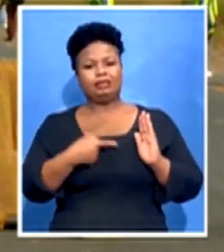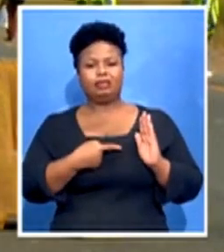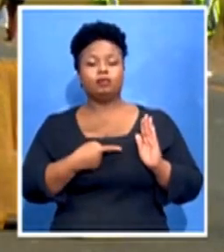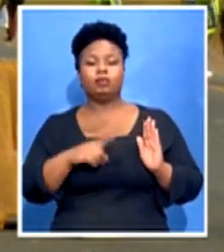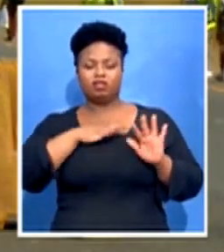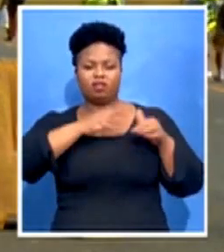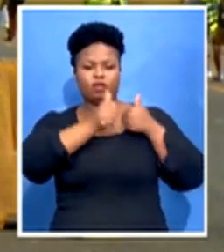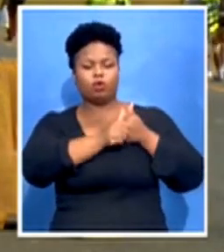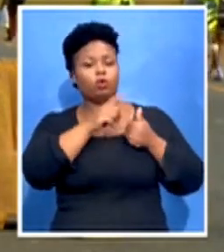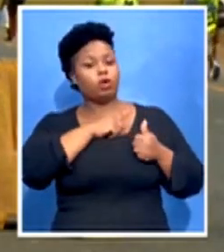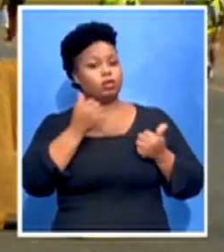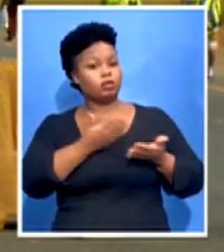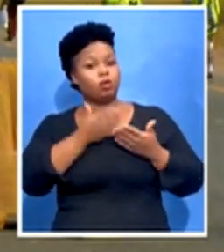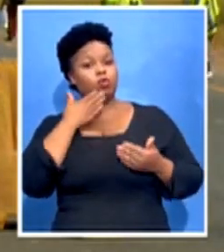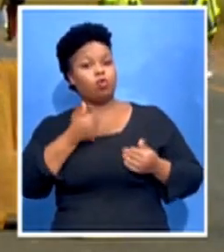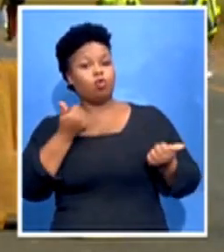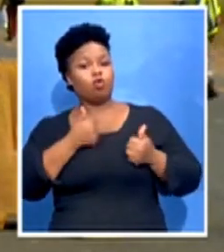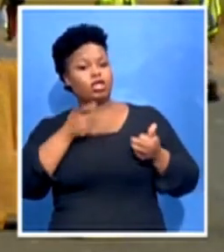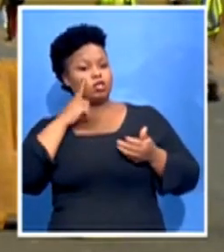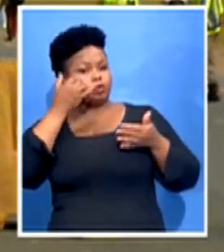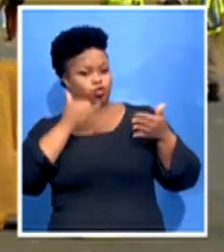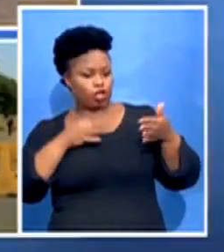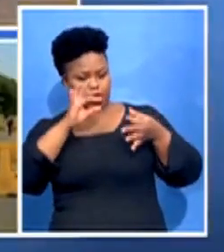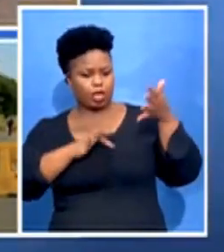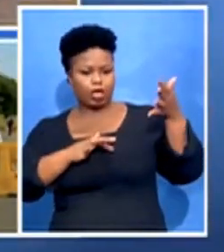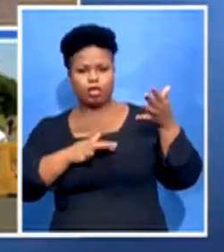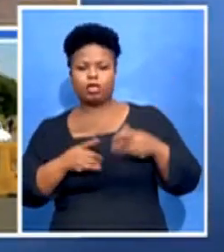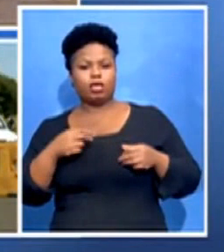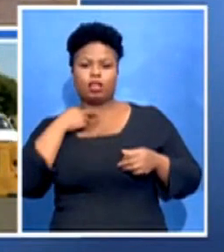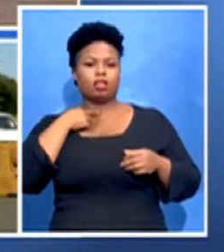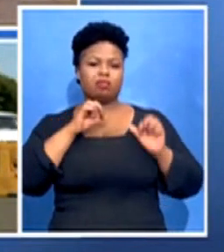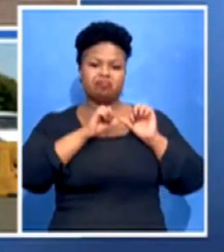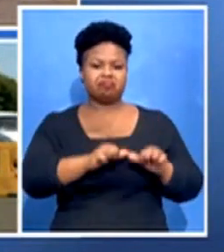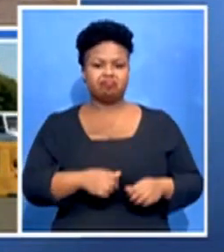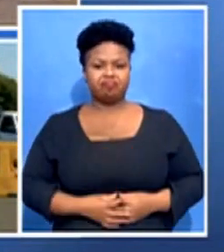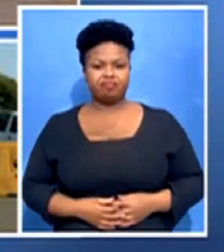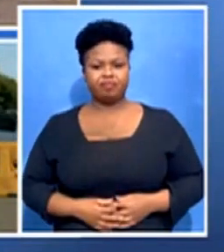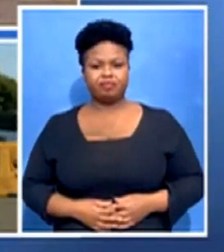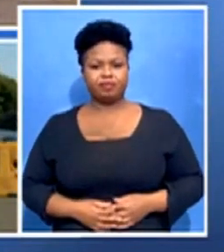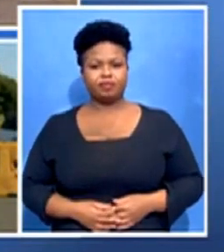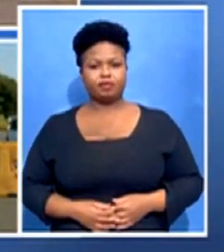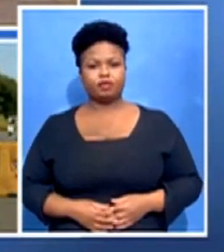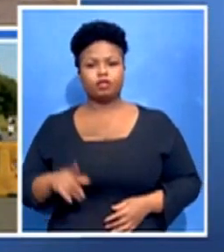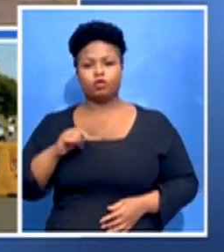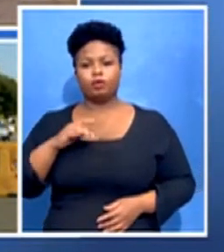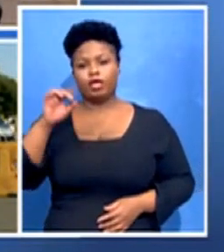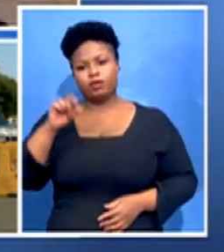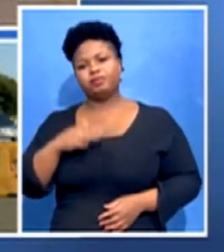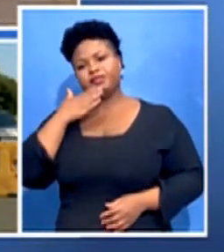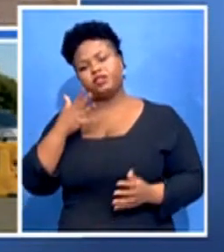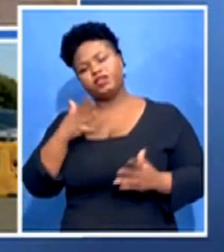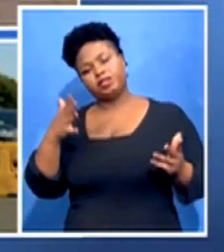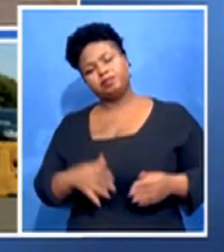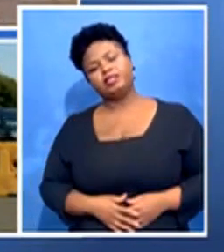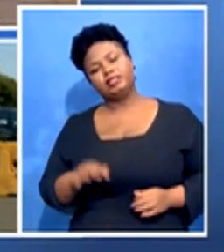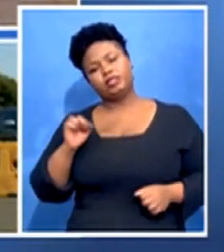processed, they won't be able to travel any further. So, Mela Motoko, live for us there. Thank you very much indeed, sir. We will try to get back to you a little